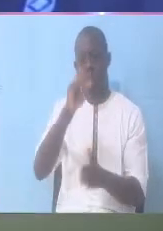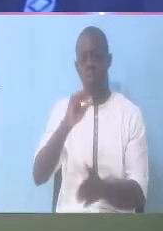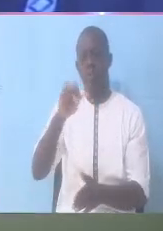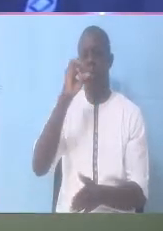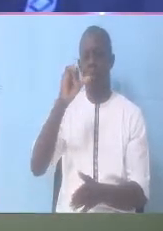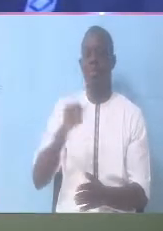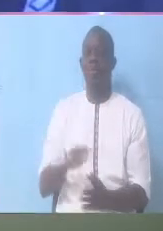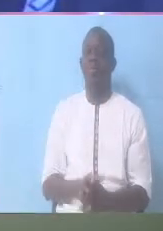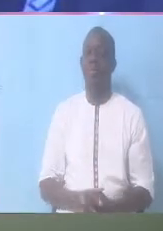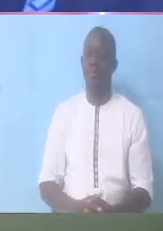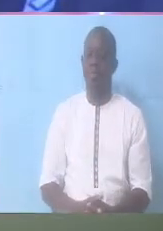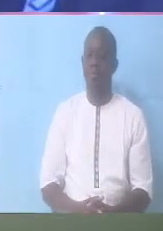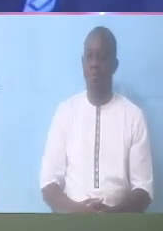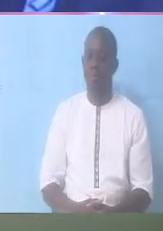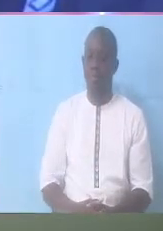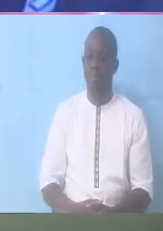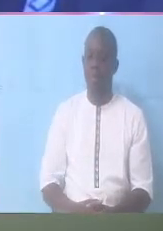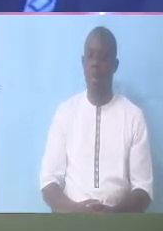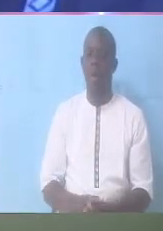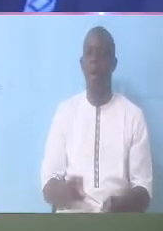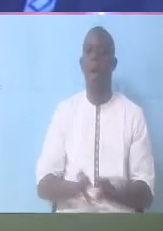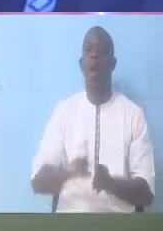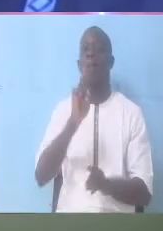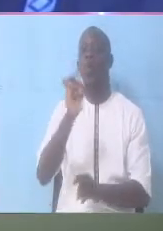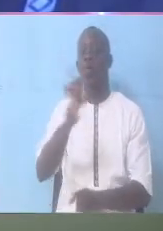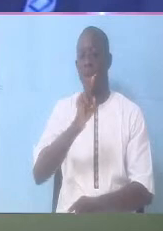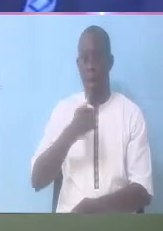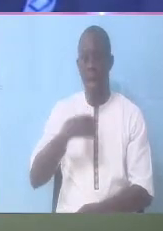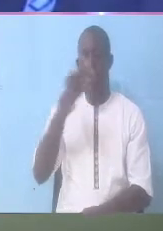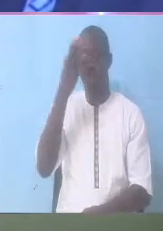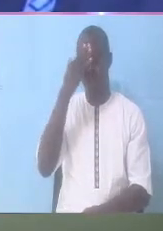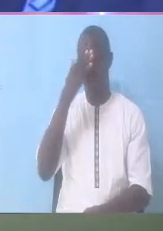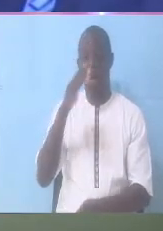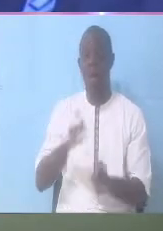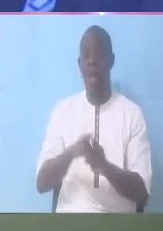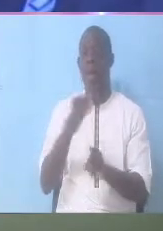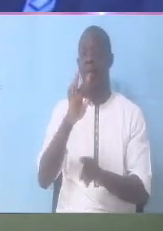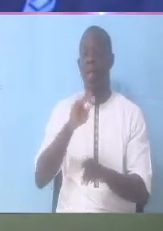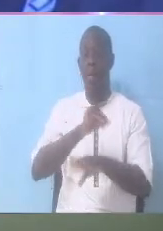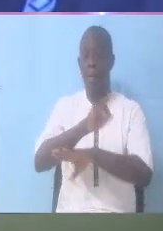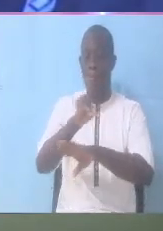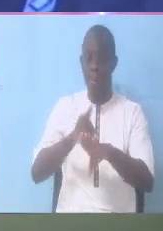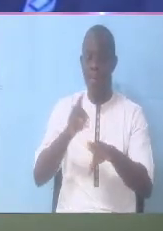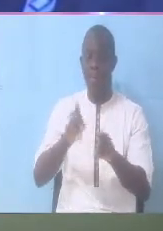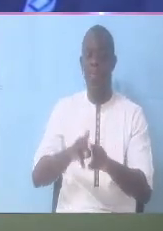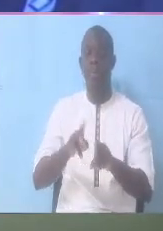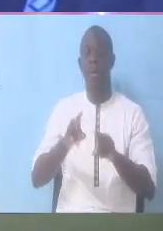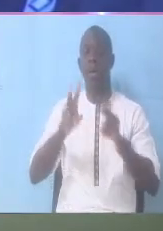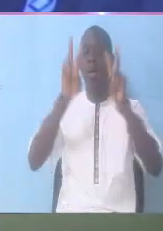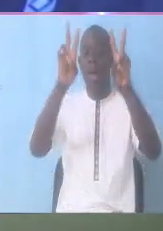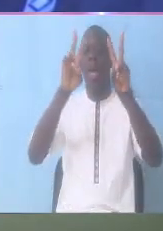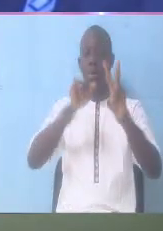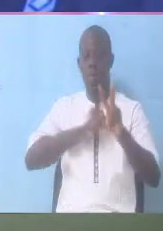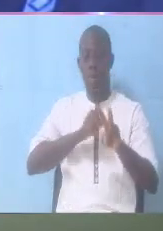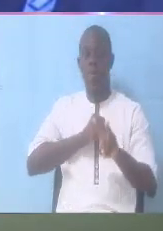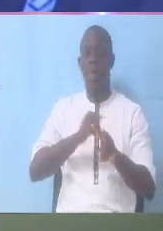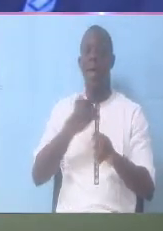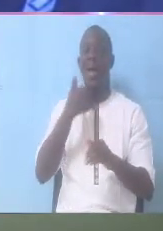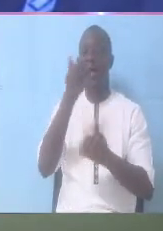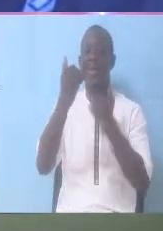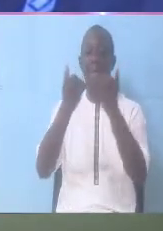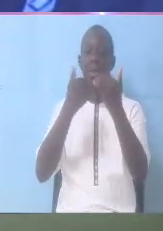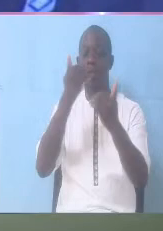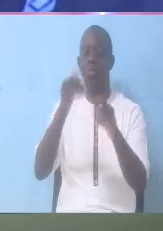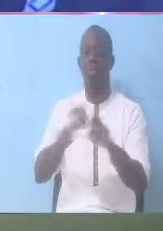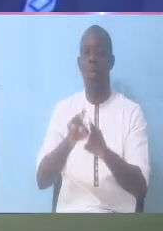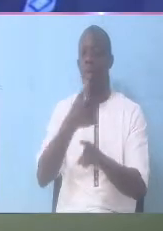All right. But what I do know, in fact, even at the building, Jammeh did ask some of the ladies or the staff, all of them to come and take